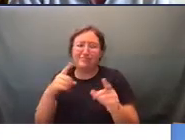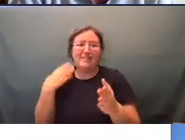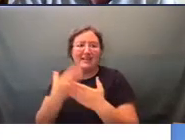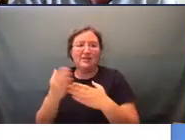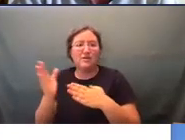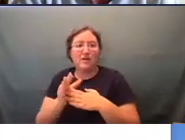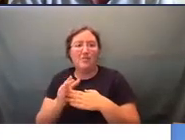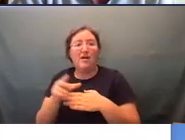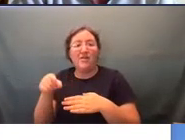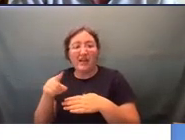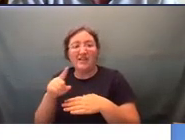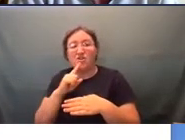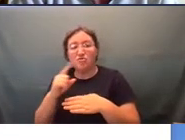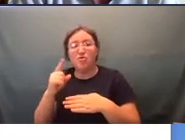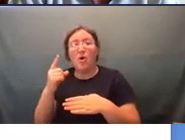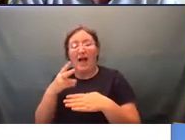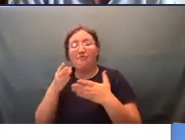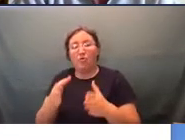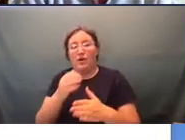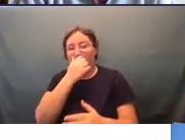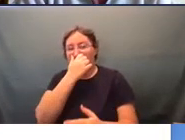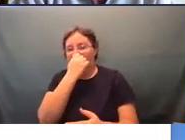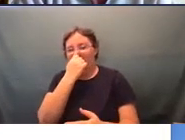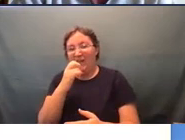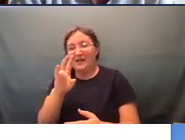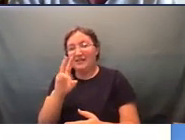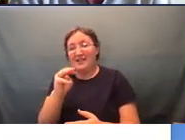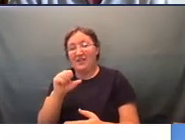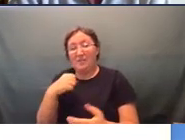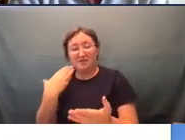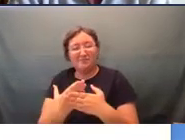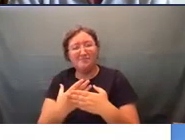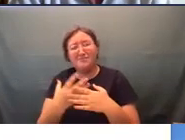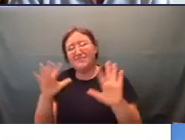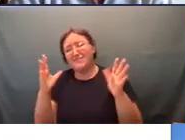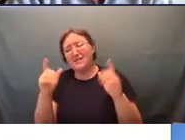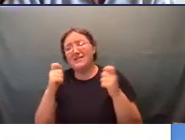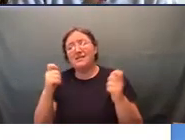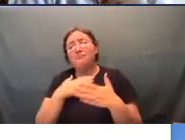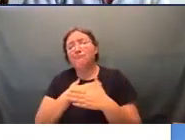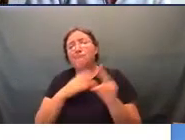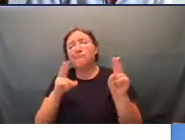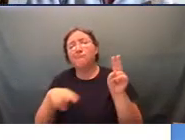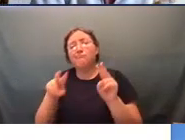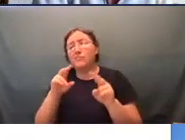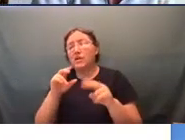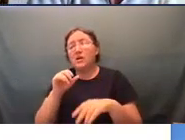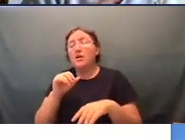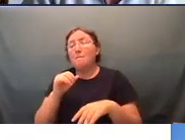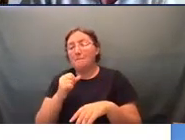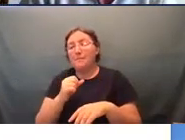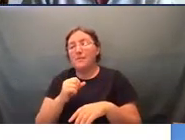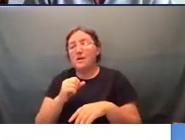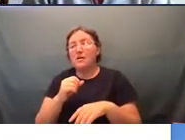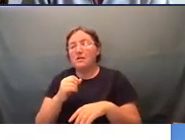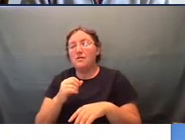this is the true halfway point. We're 7 miles in, we did it, we celebrate. It's not 3:30, 3 o'clock, 2